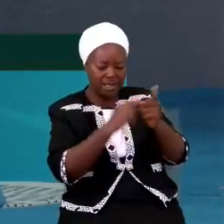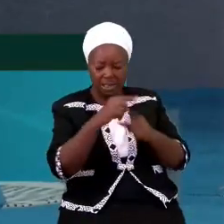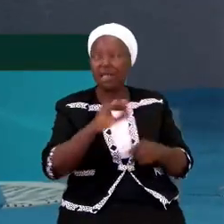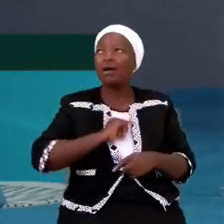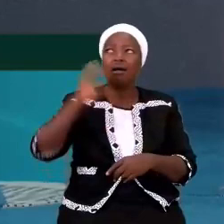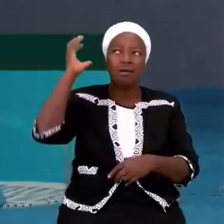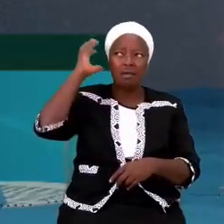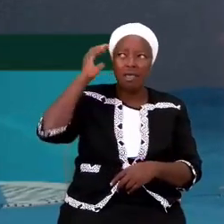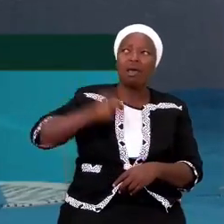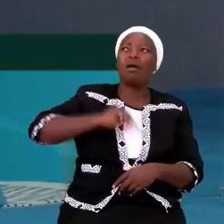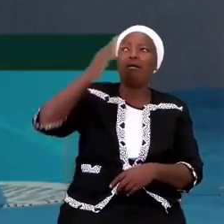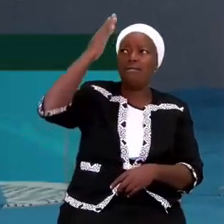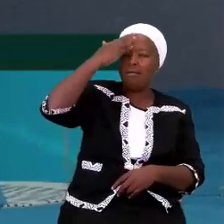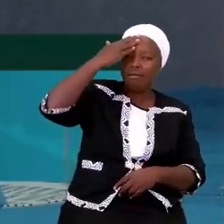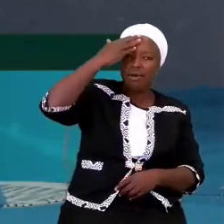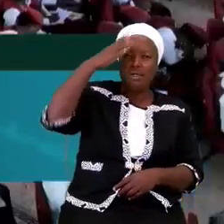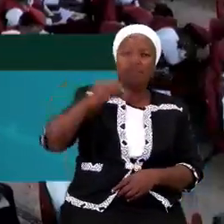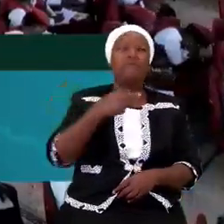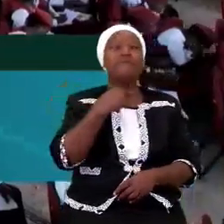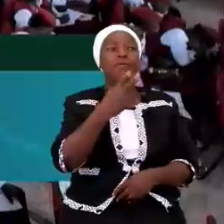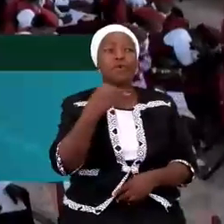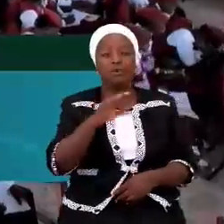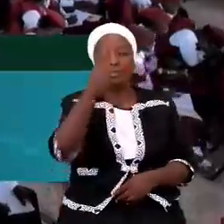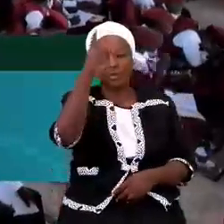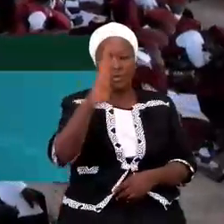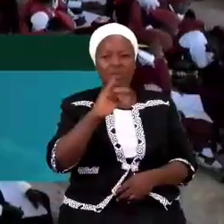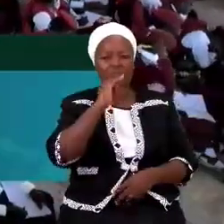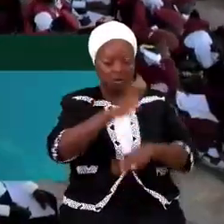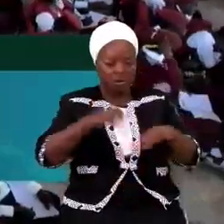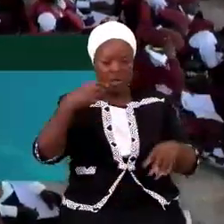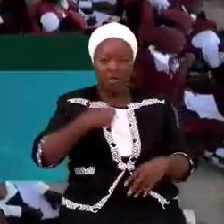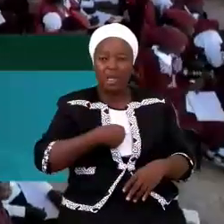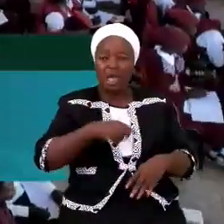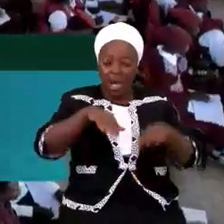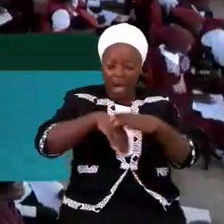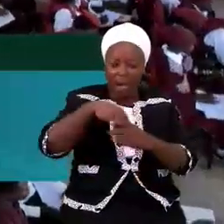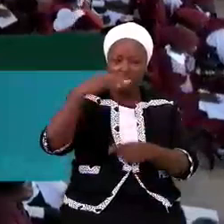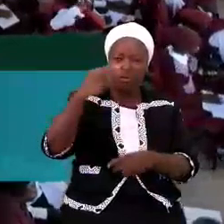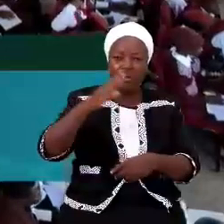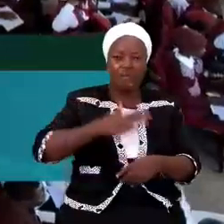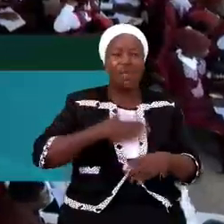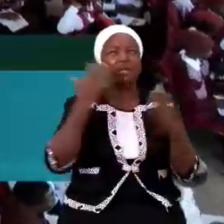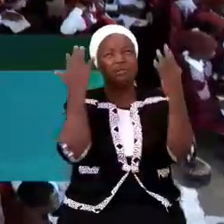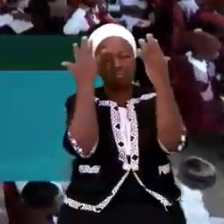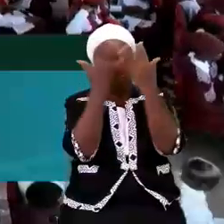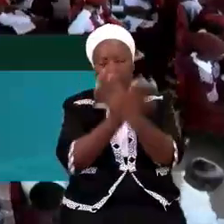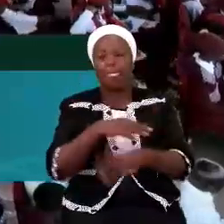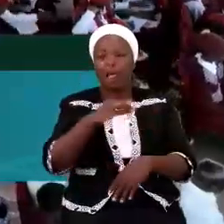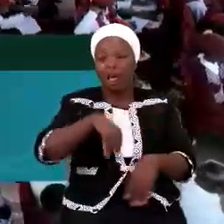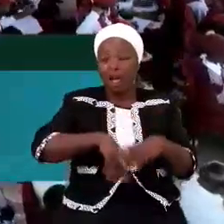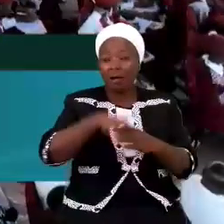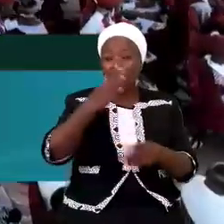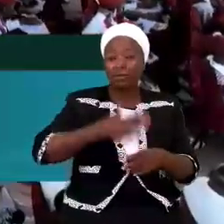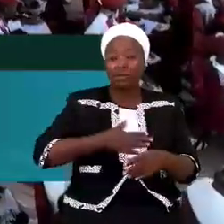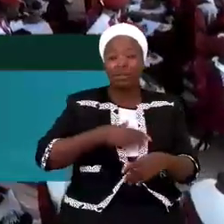my darkness, out of my damnation, out of my defilement. He calls me to the